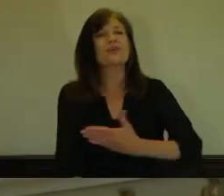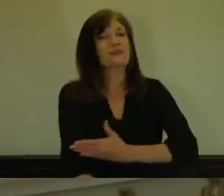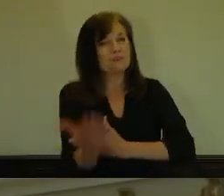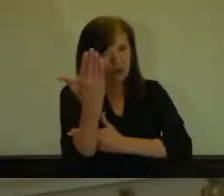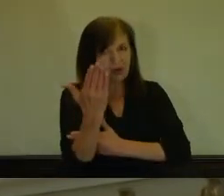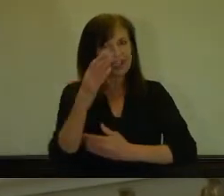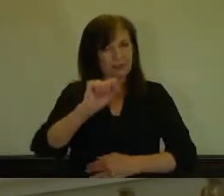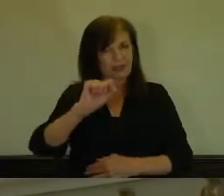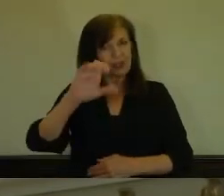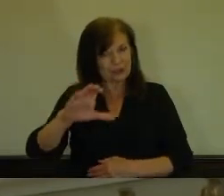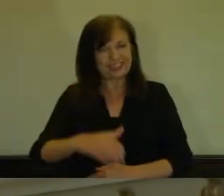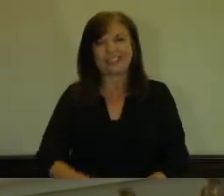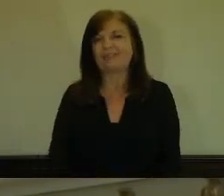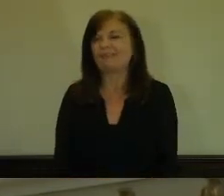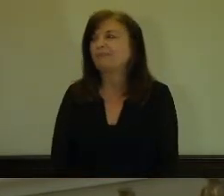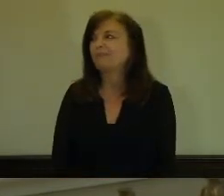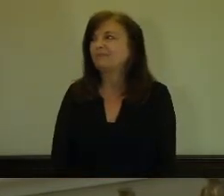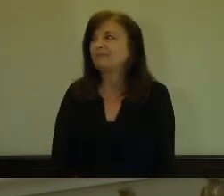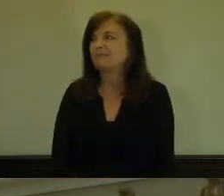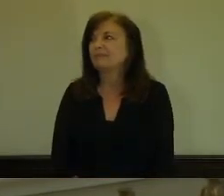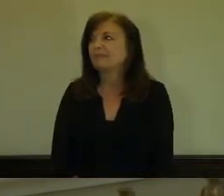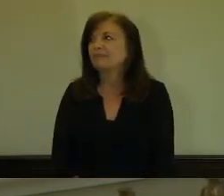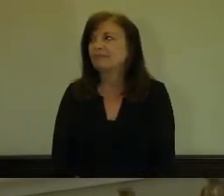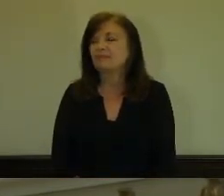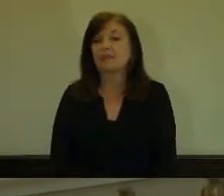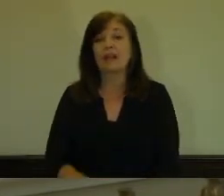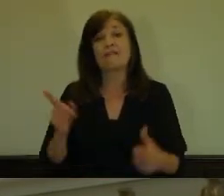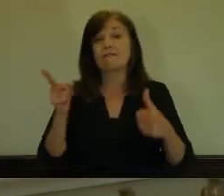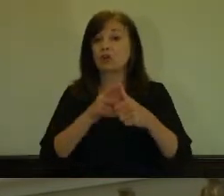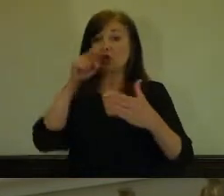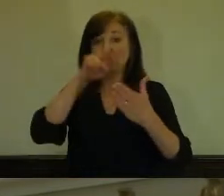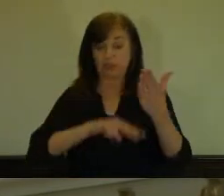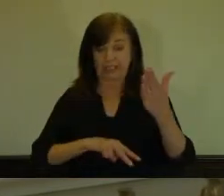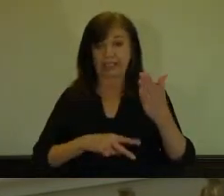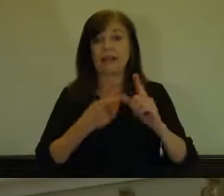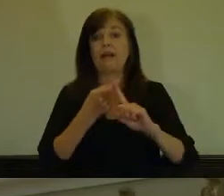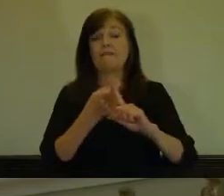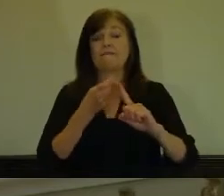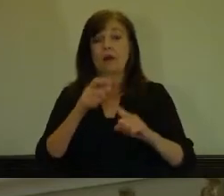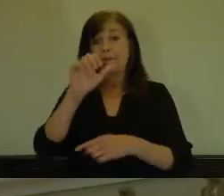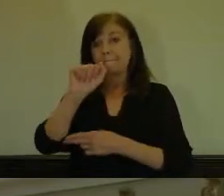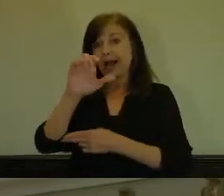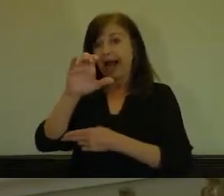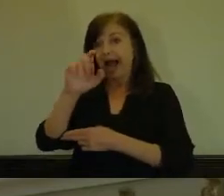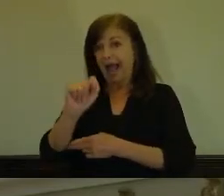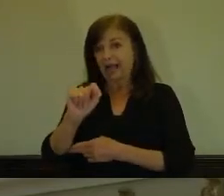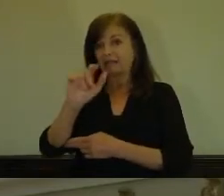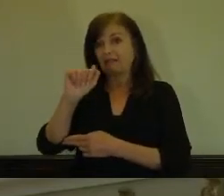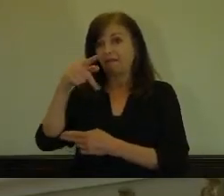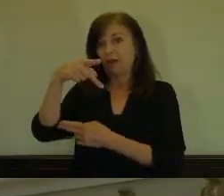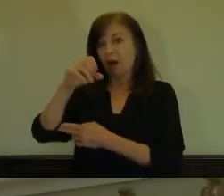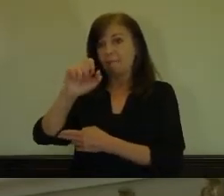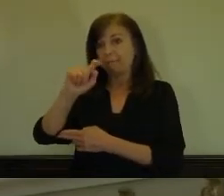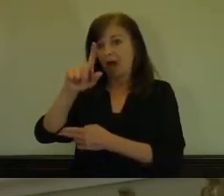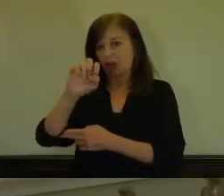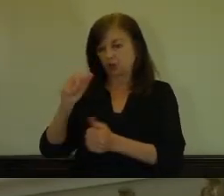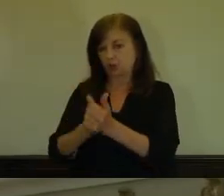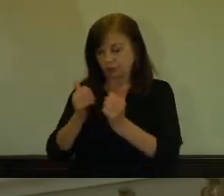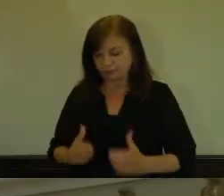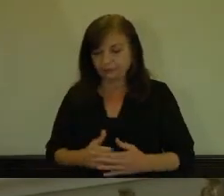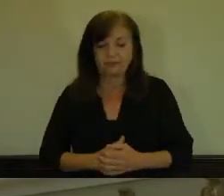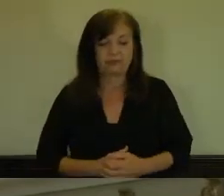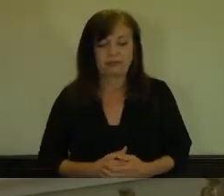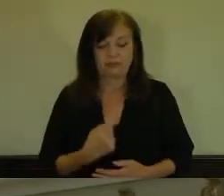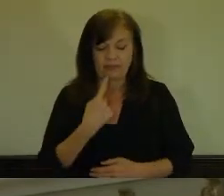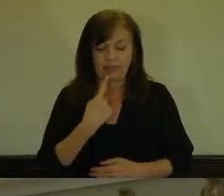Good morning, Spiritus Christi. Good morning. Our first reading is a reading from the Acts of the Apostles.